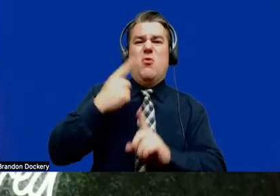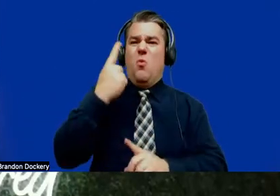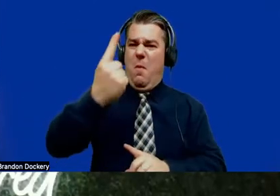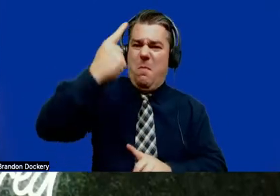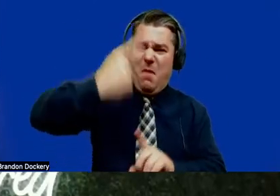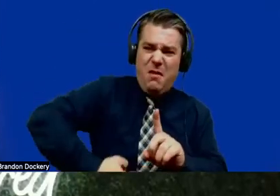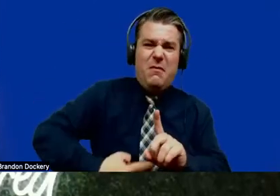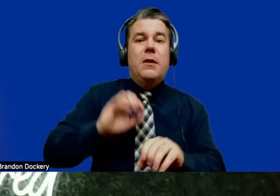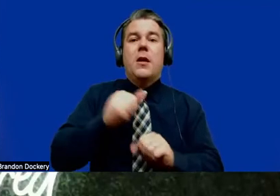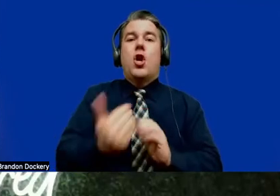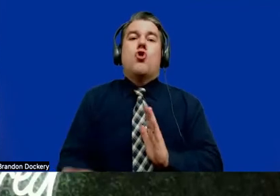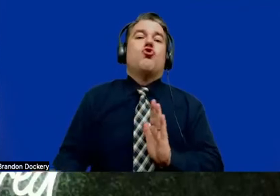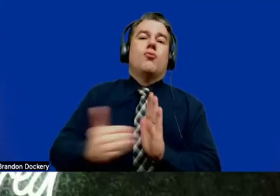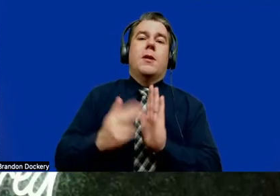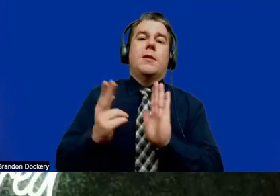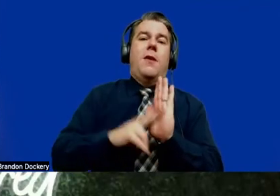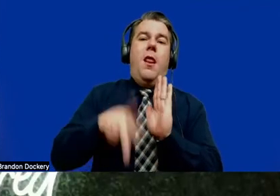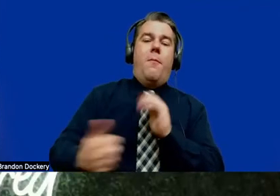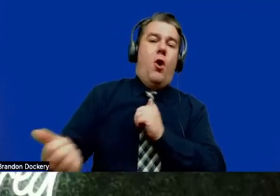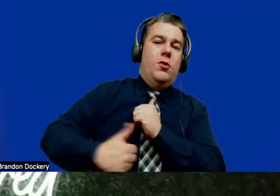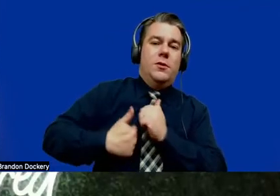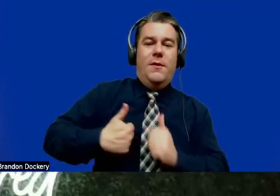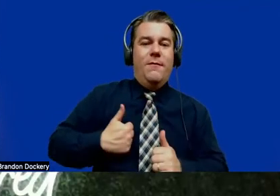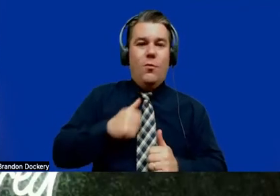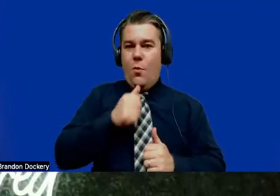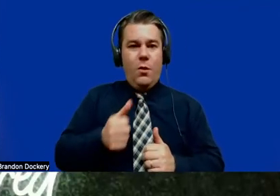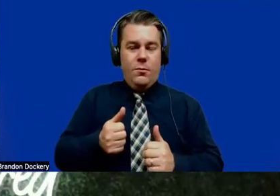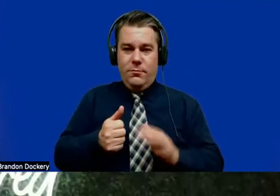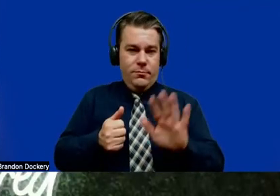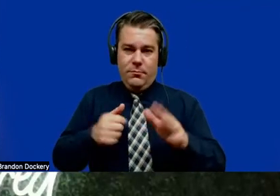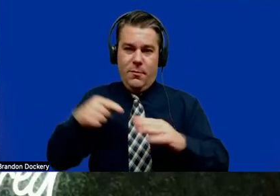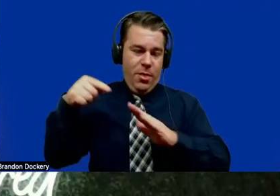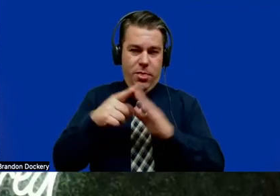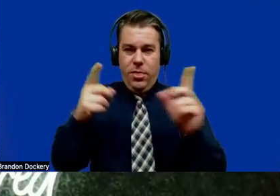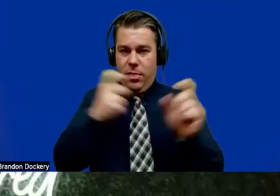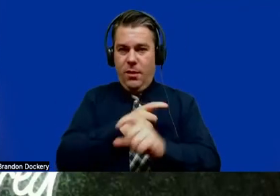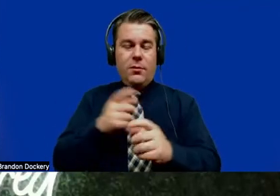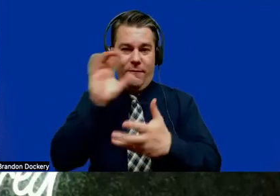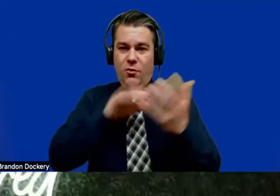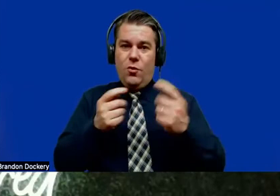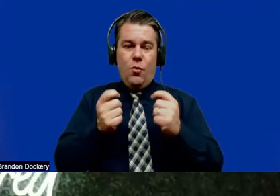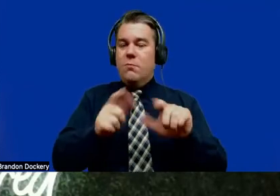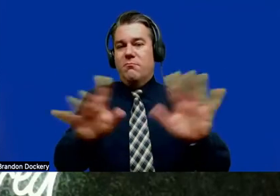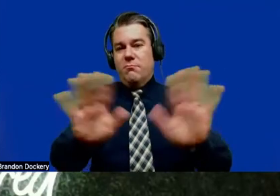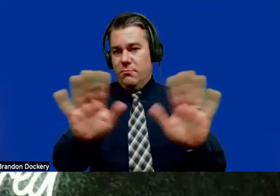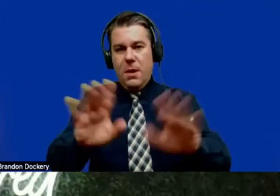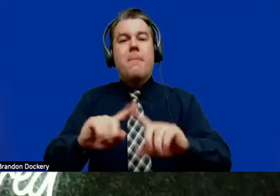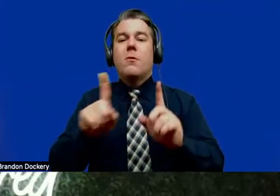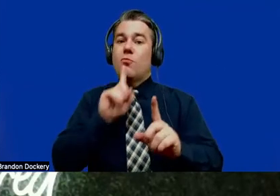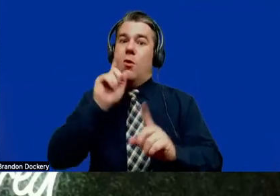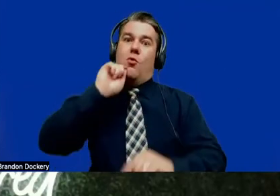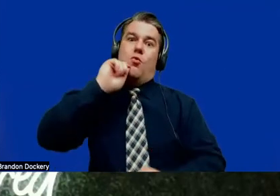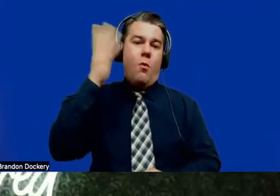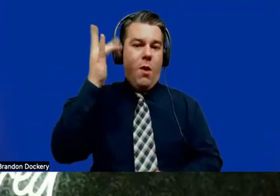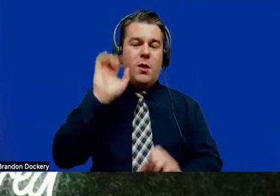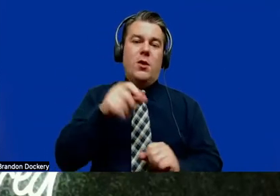can re-sign up underneath themselves. We won't get lost in the minutia of that because it gets confusing very quickly, but it is very awesome because you can start